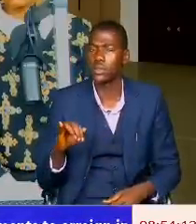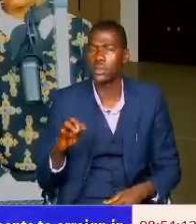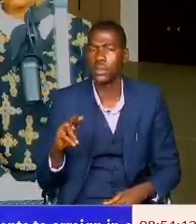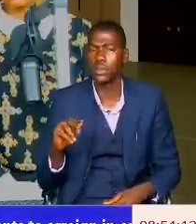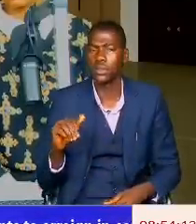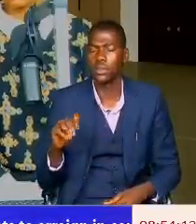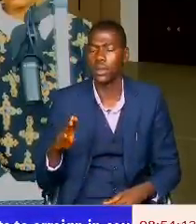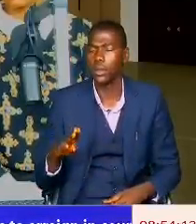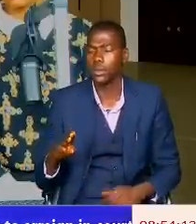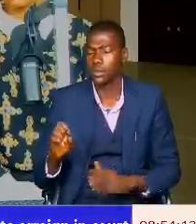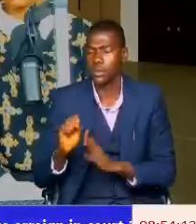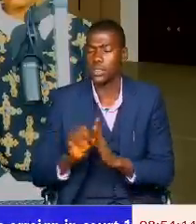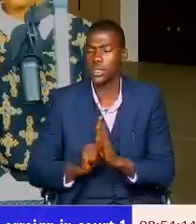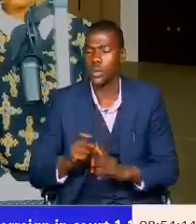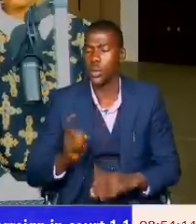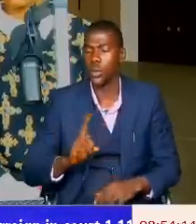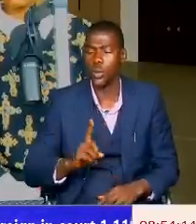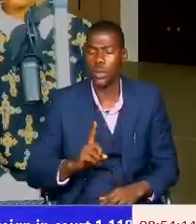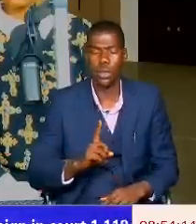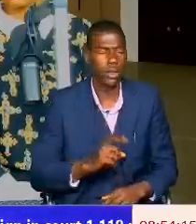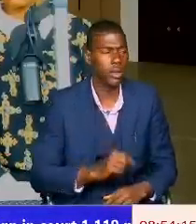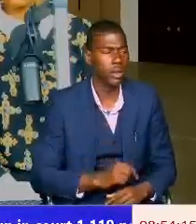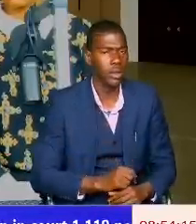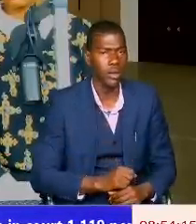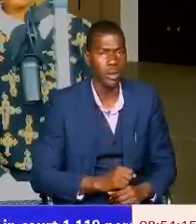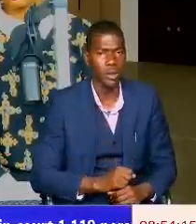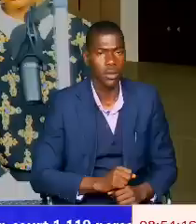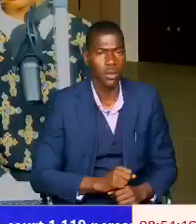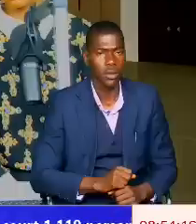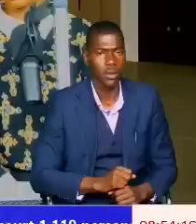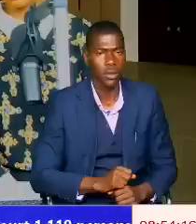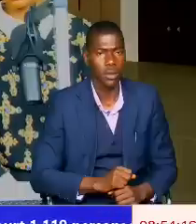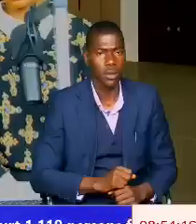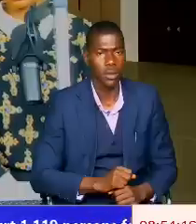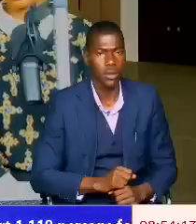Rafiu, which state you from? I am from Ibadan.